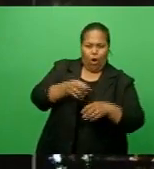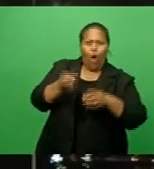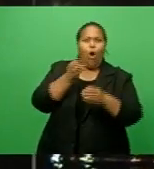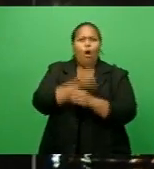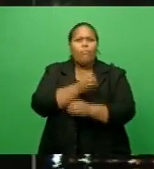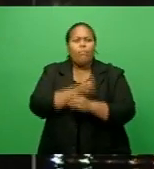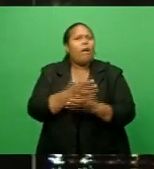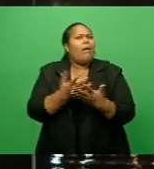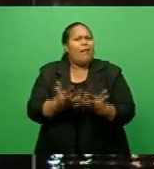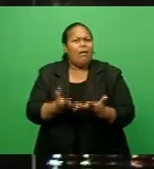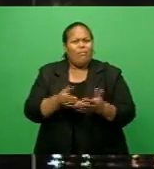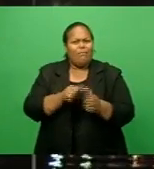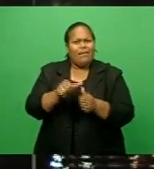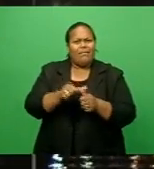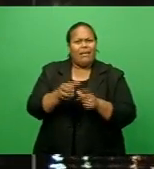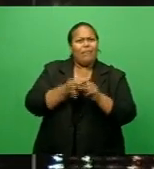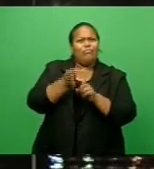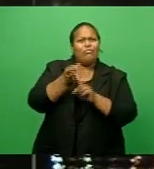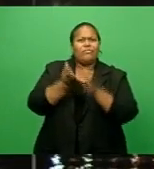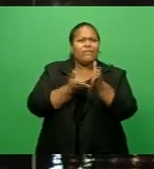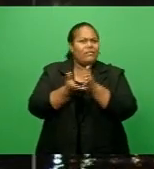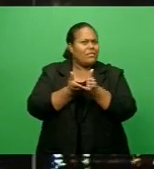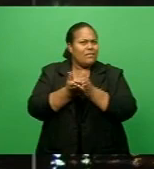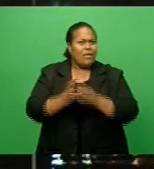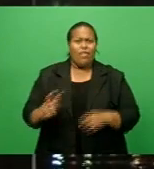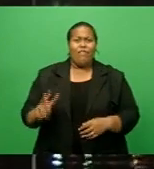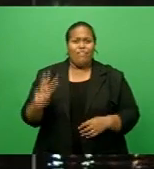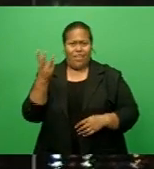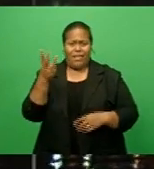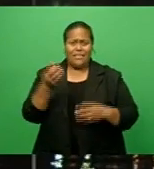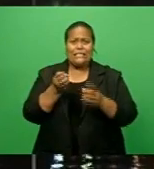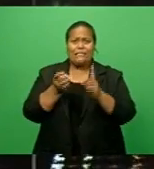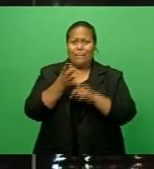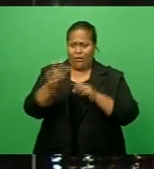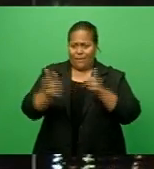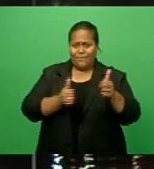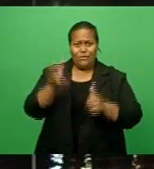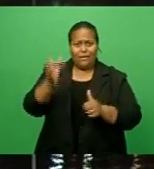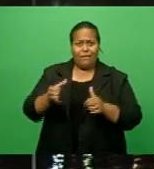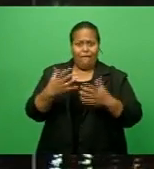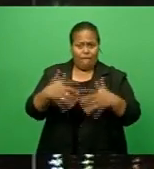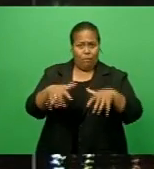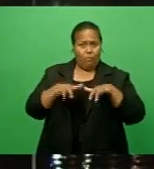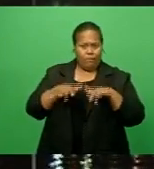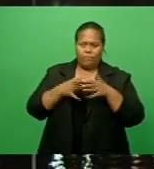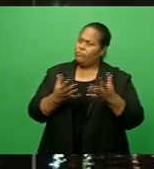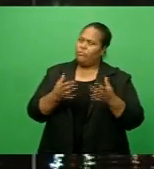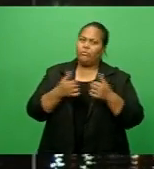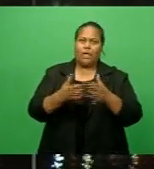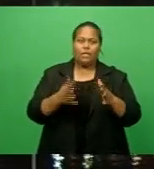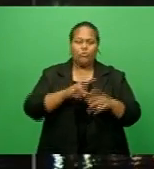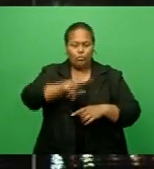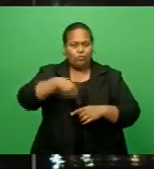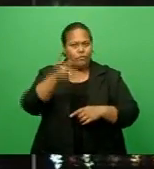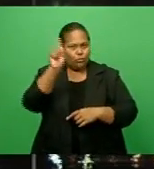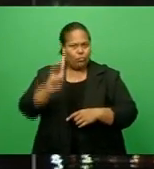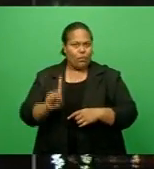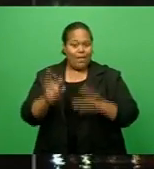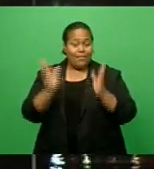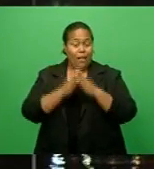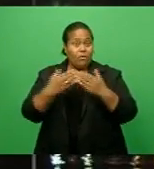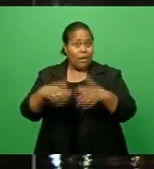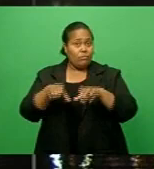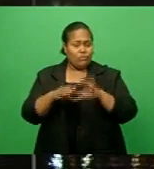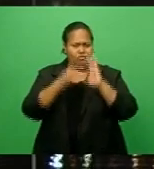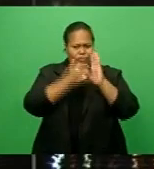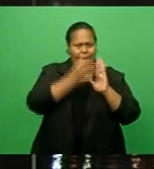better services. The third Special Administrators Forum, convened in Suva today, gave the town council chairs and special